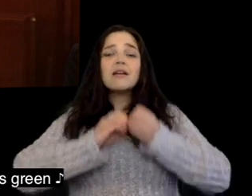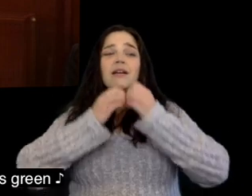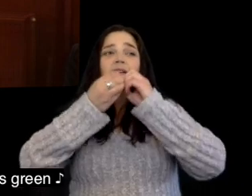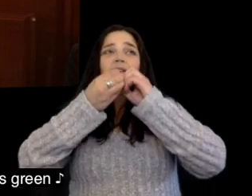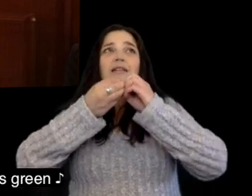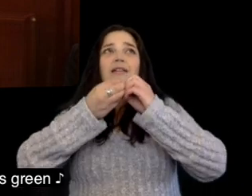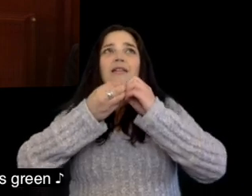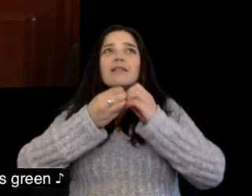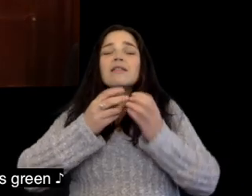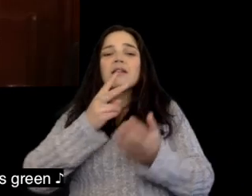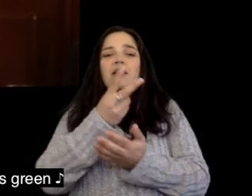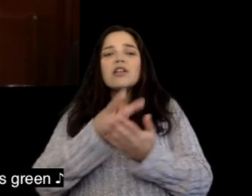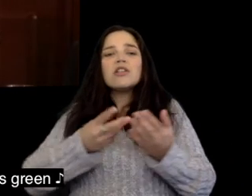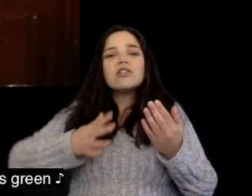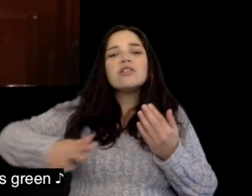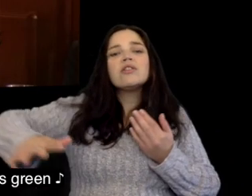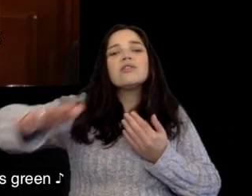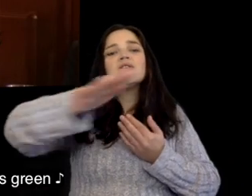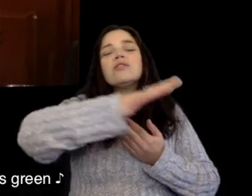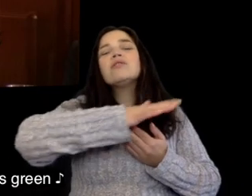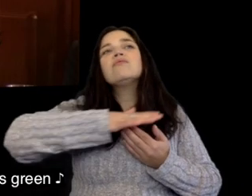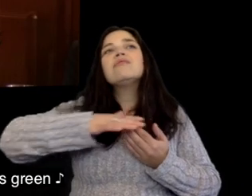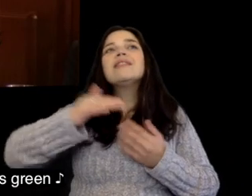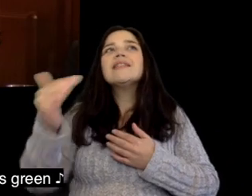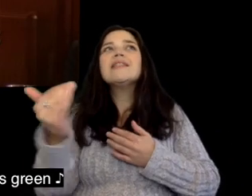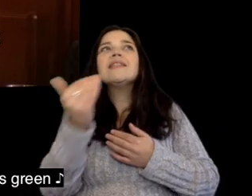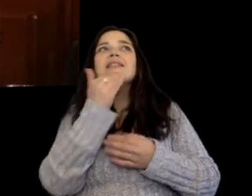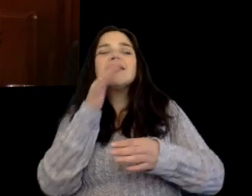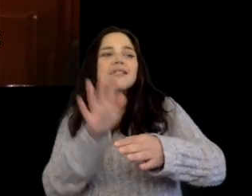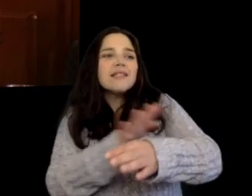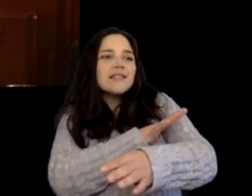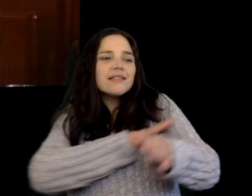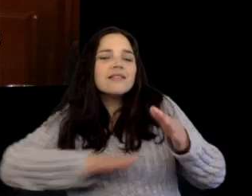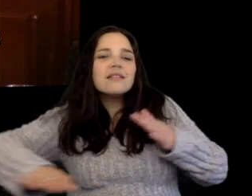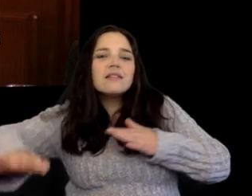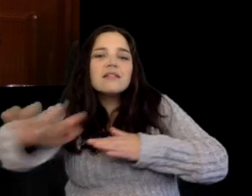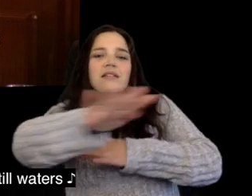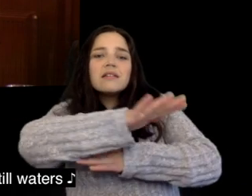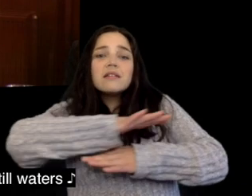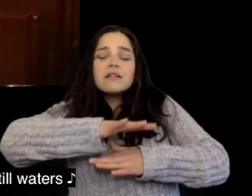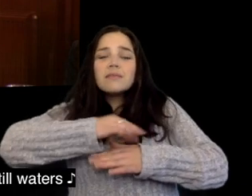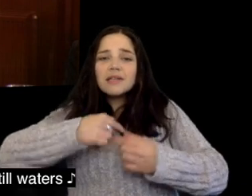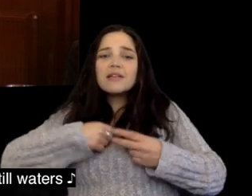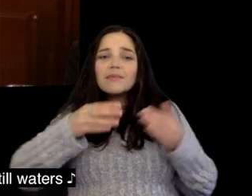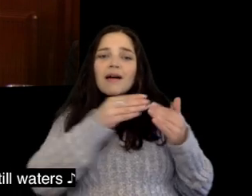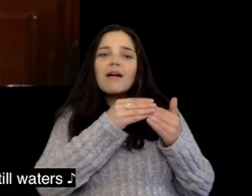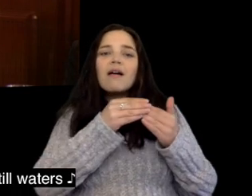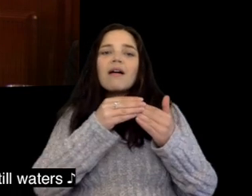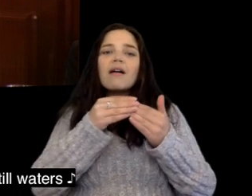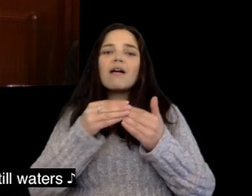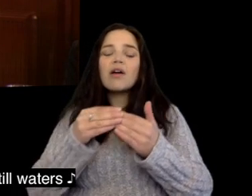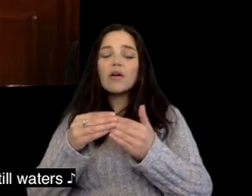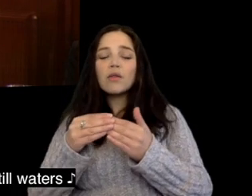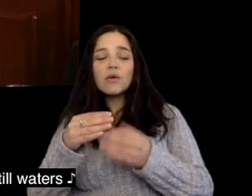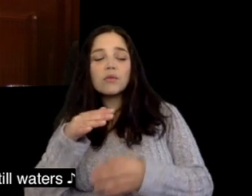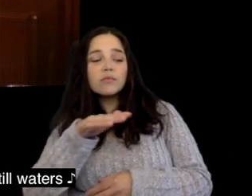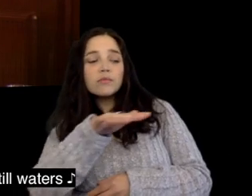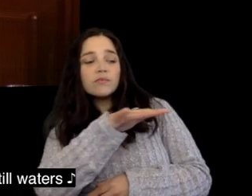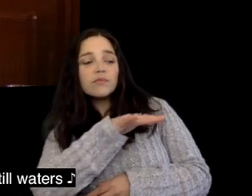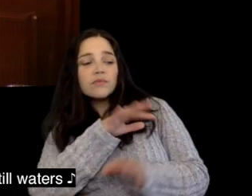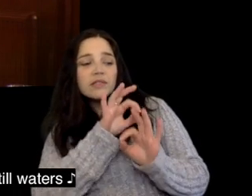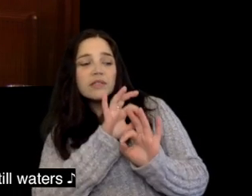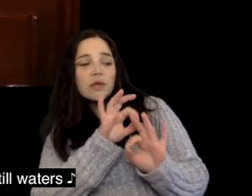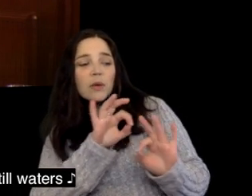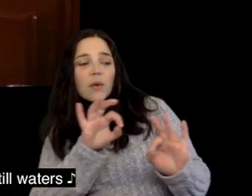me lie in pastures green. He leads me by